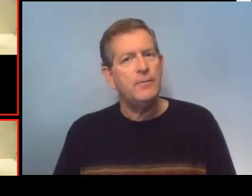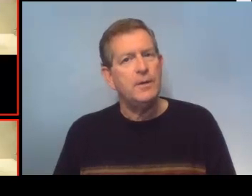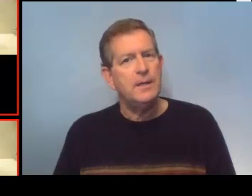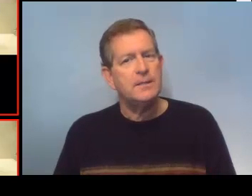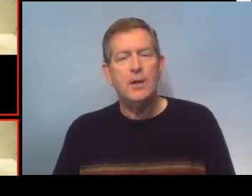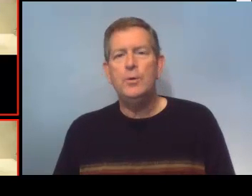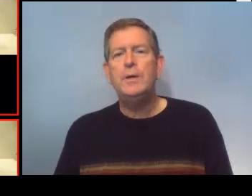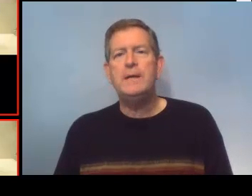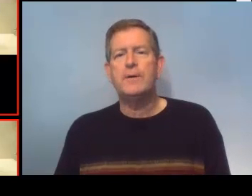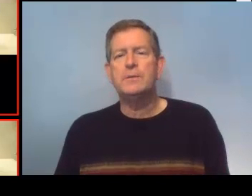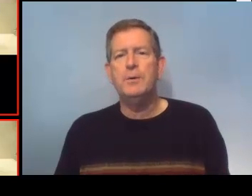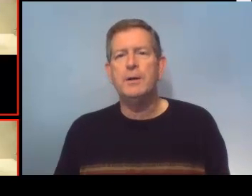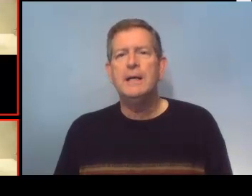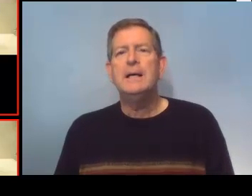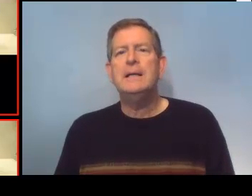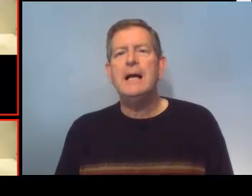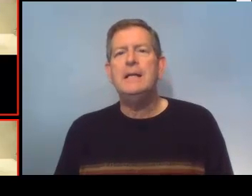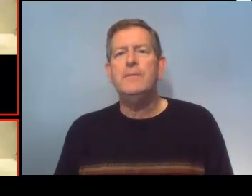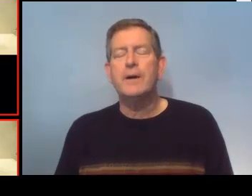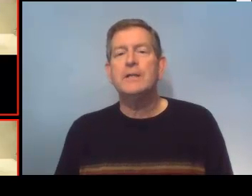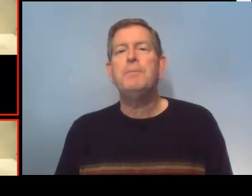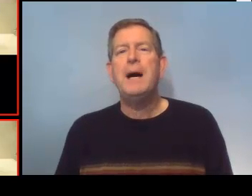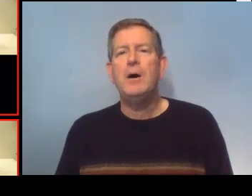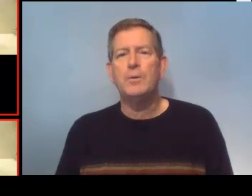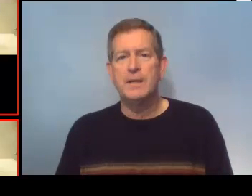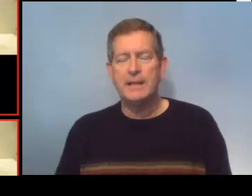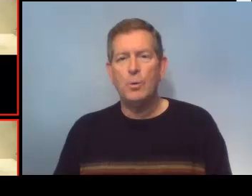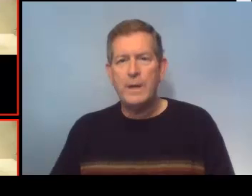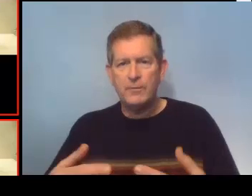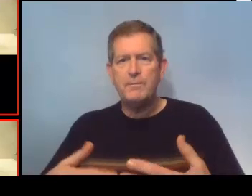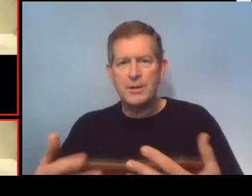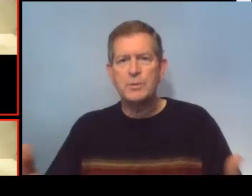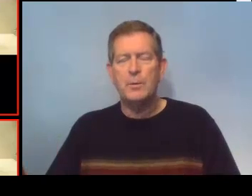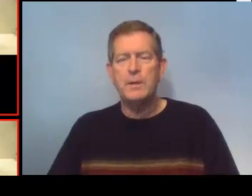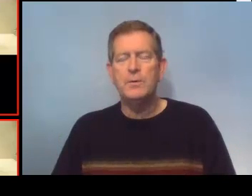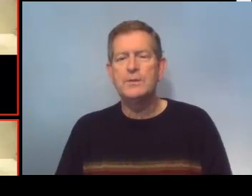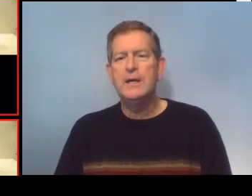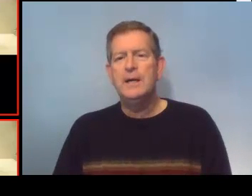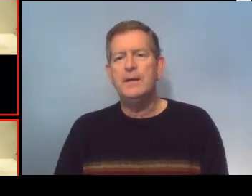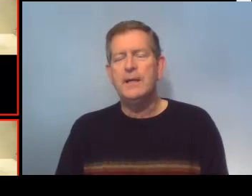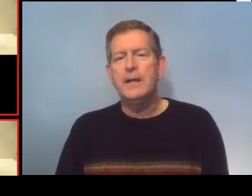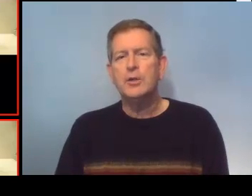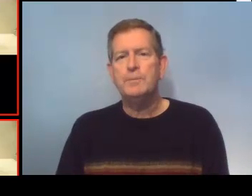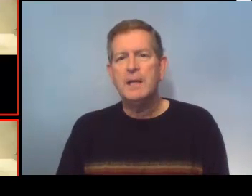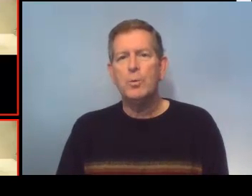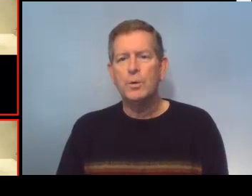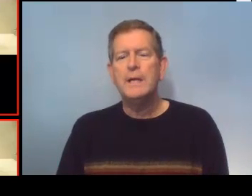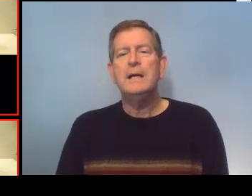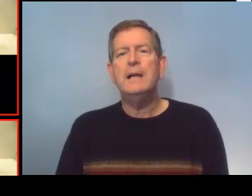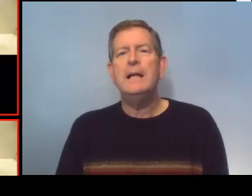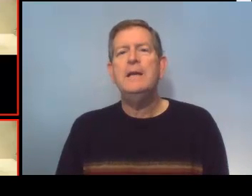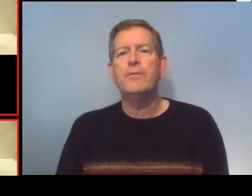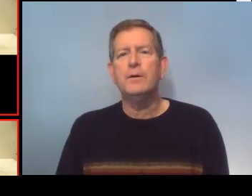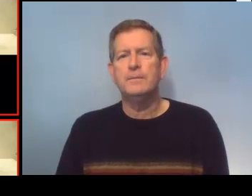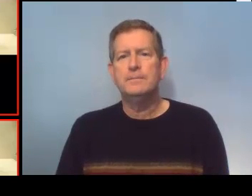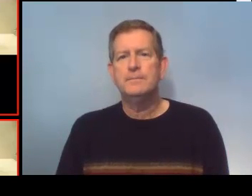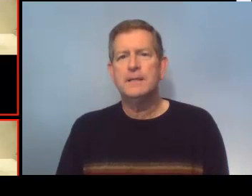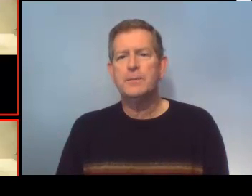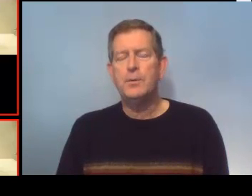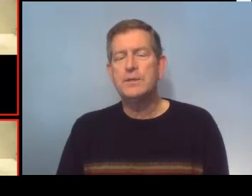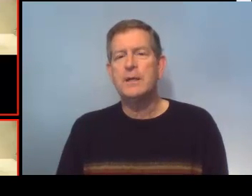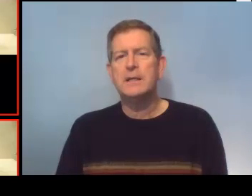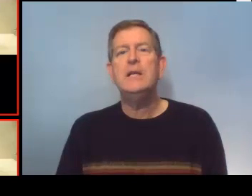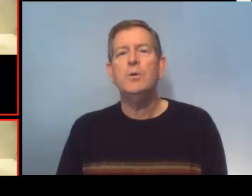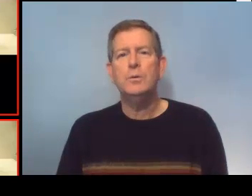what la livre is? Le livre is book. La livre is pound, like the weight of measurement we use in the English-speaking world. La livre,